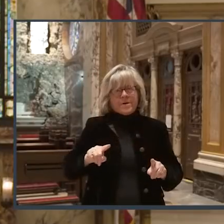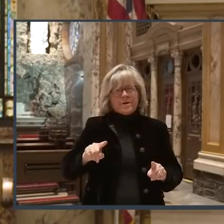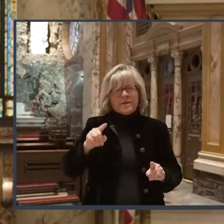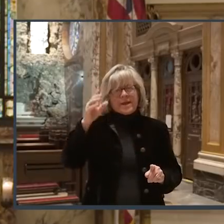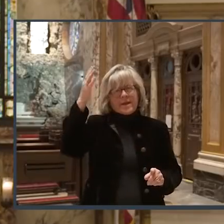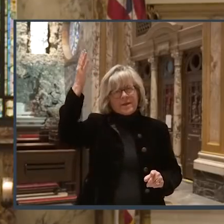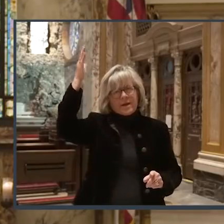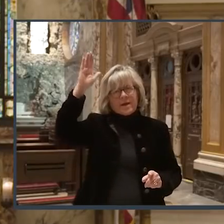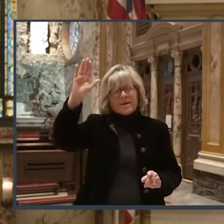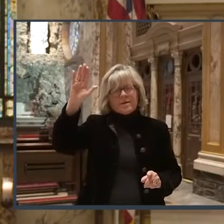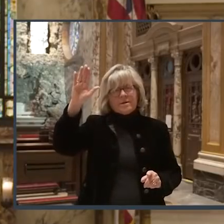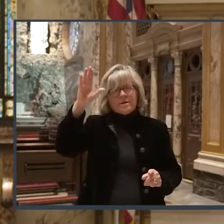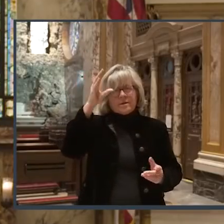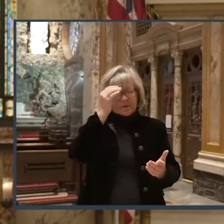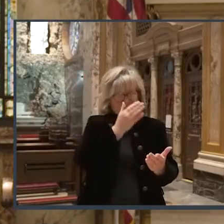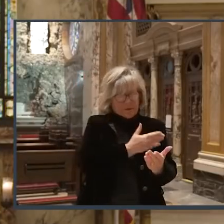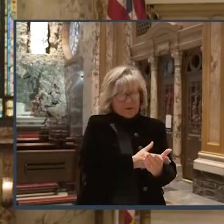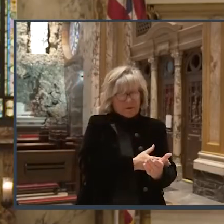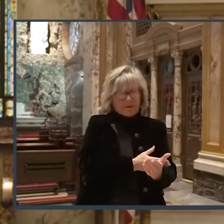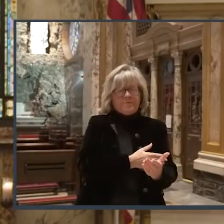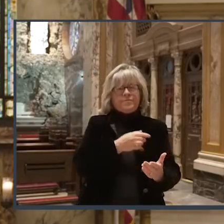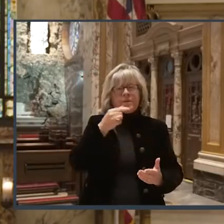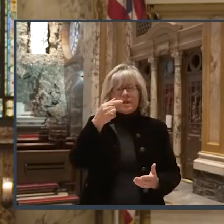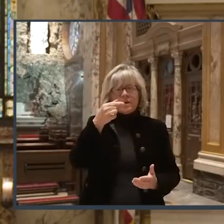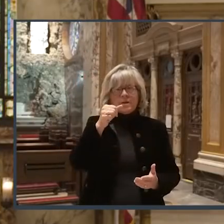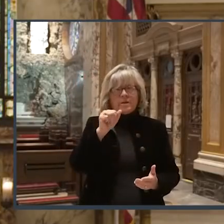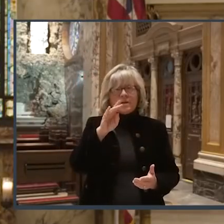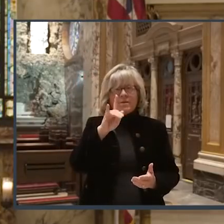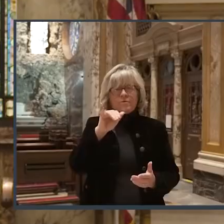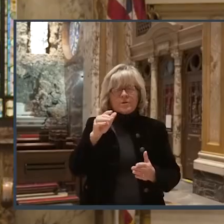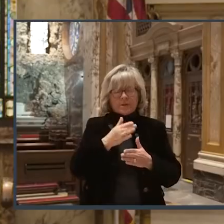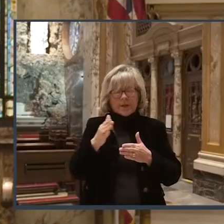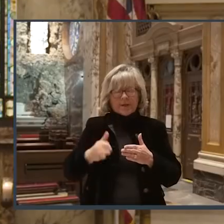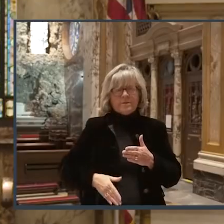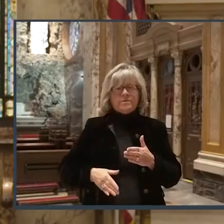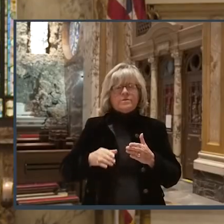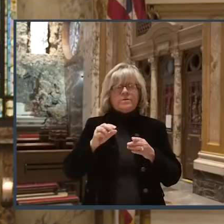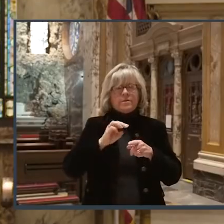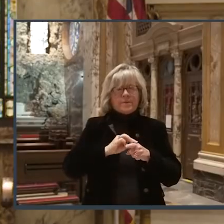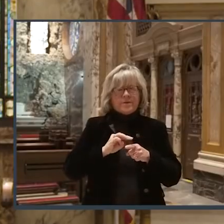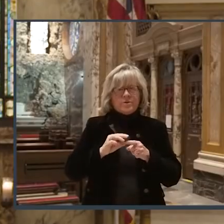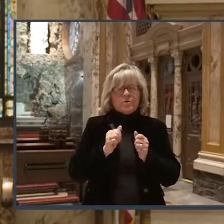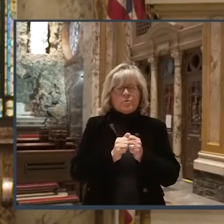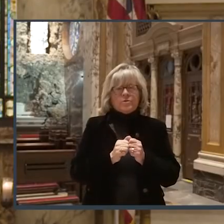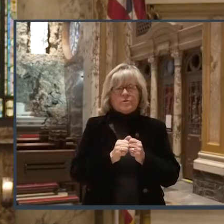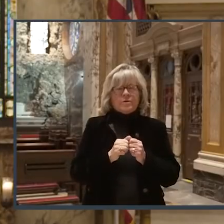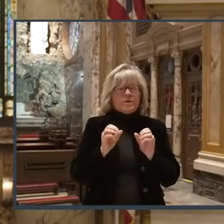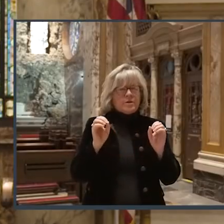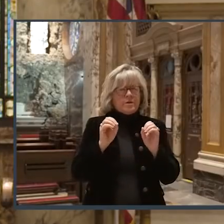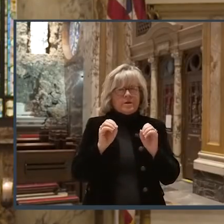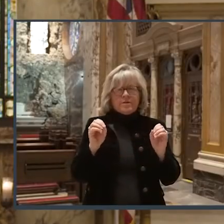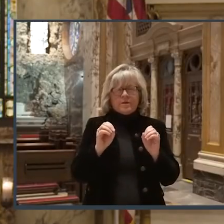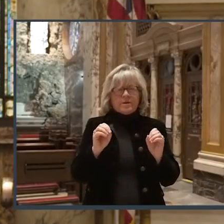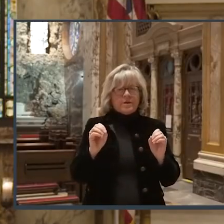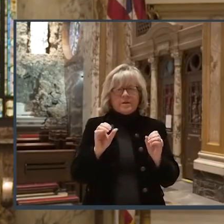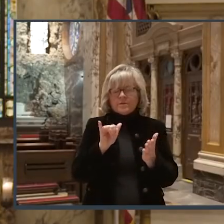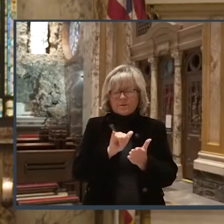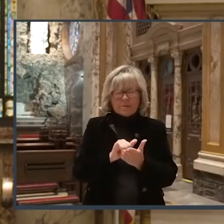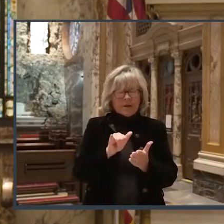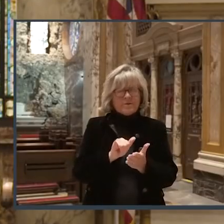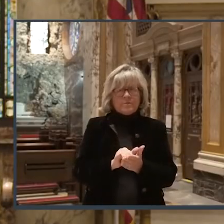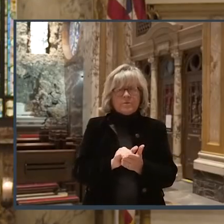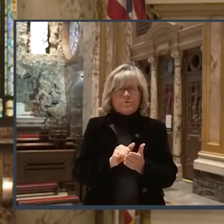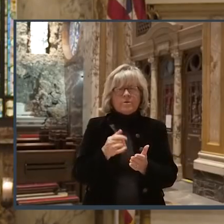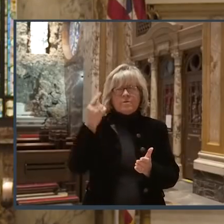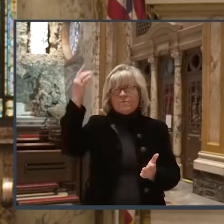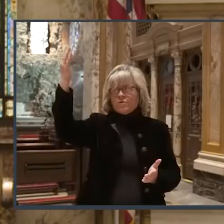himself. Gabriel ends his message with these words, "For nothing will be impossible